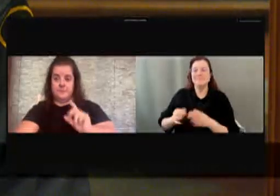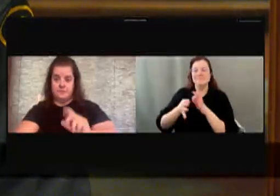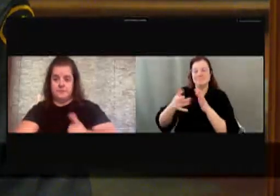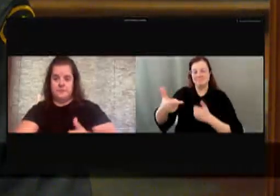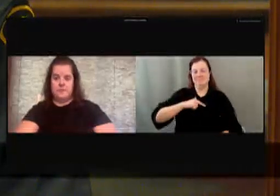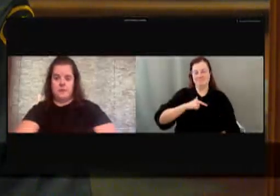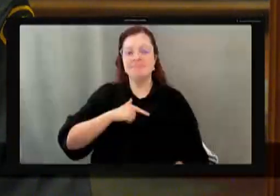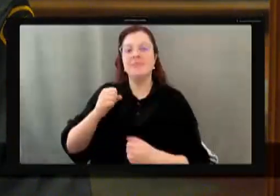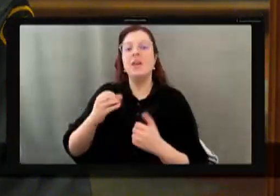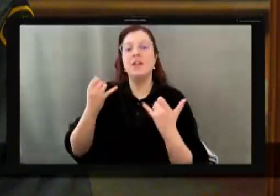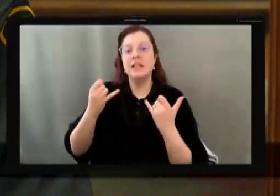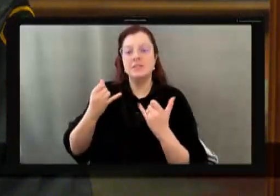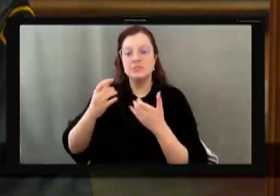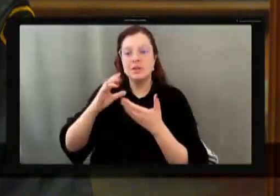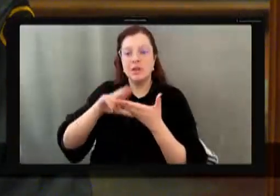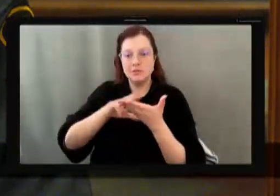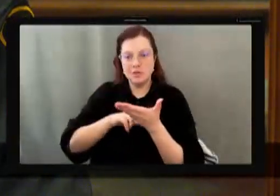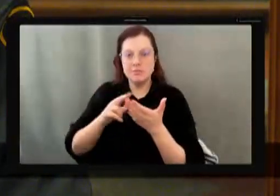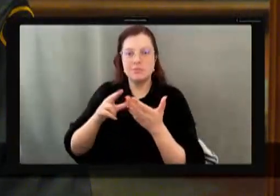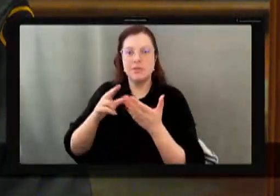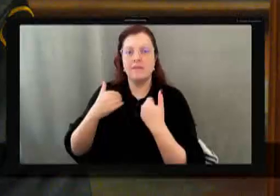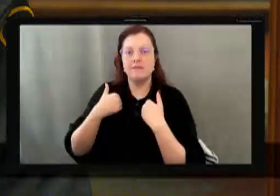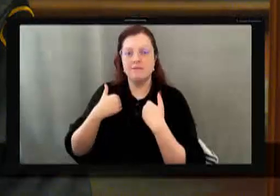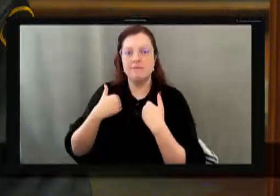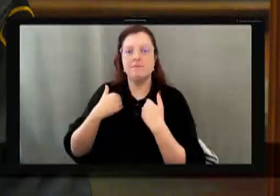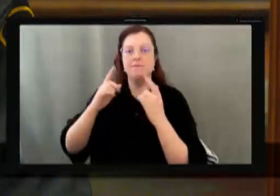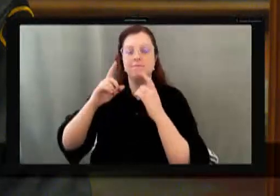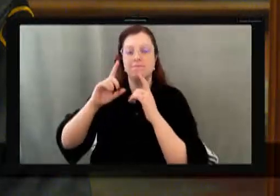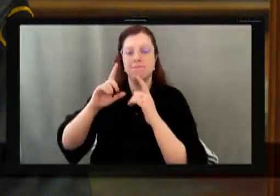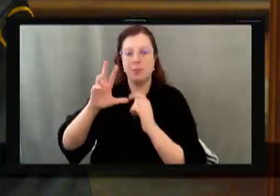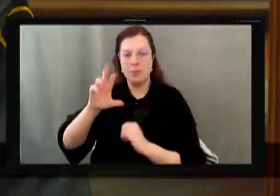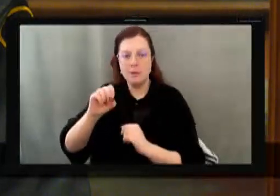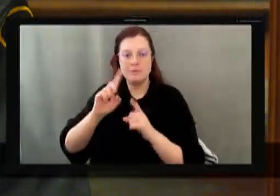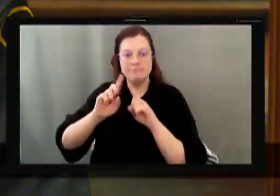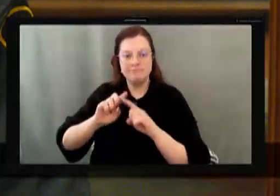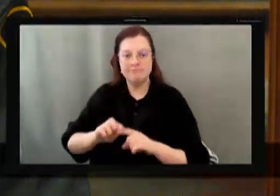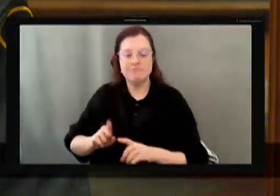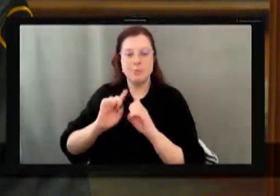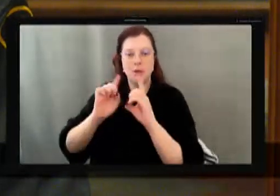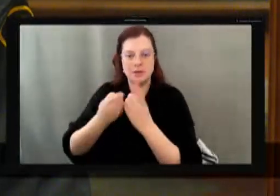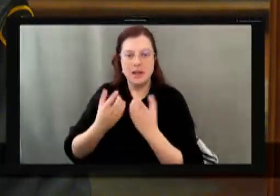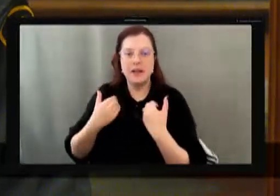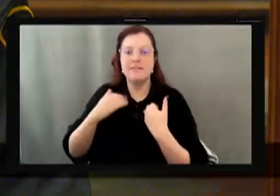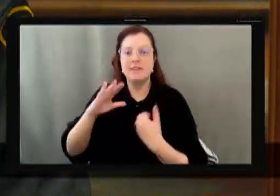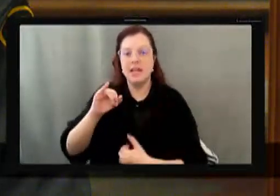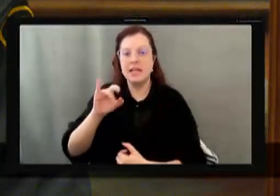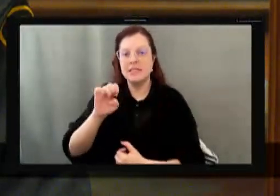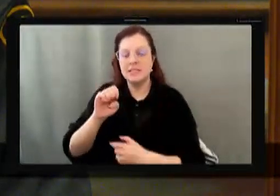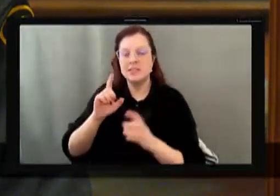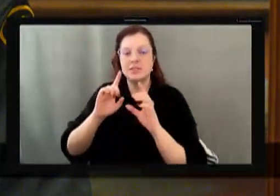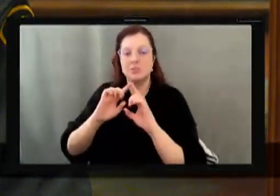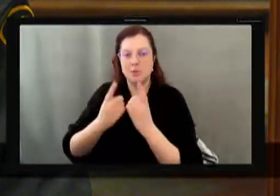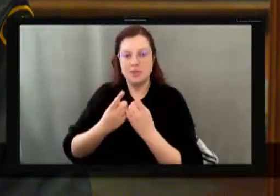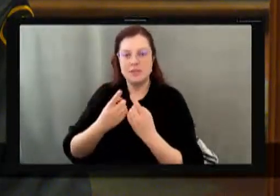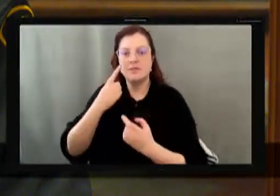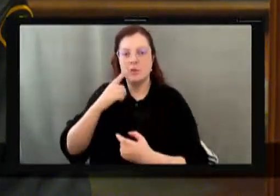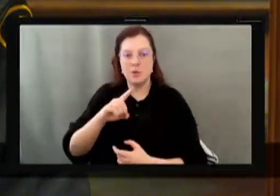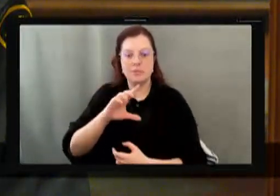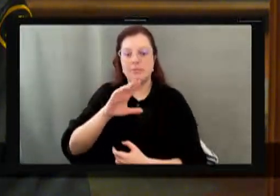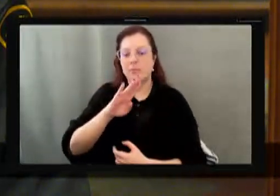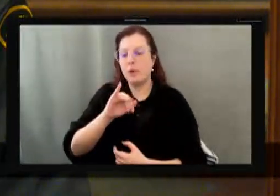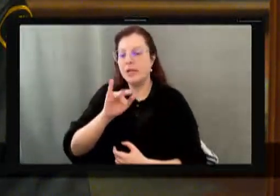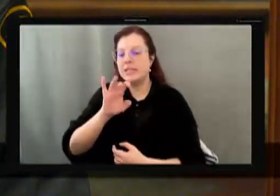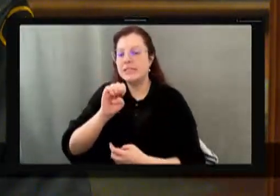country. They have produced case studies with numerous departments to include Boise, Maui, and a